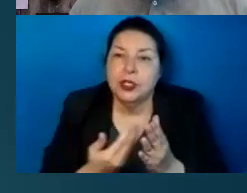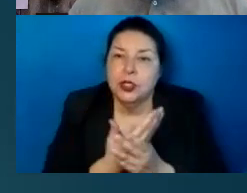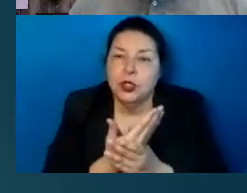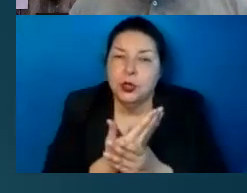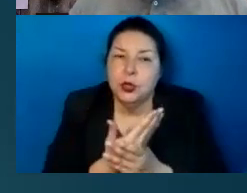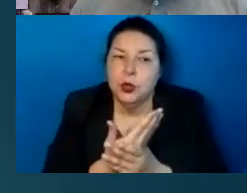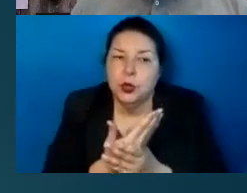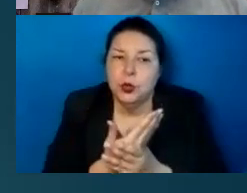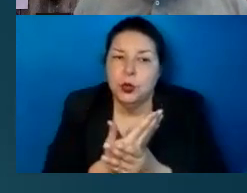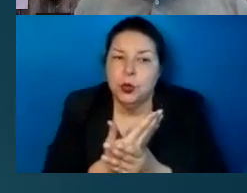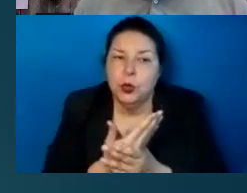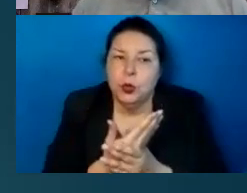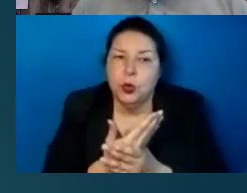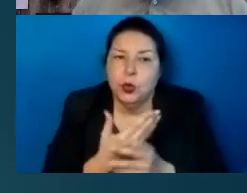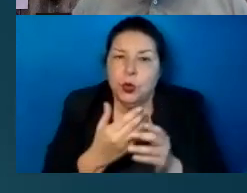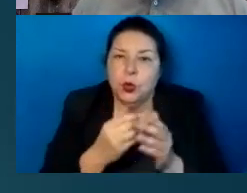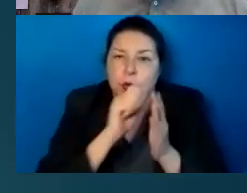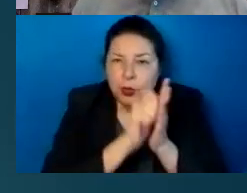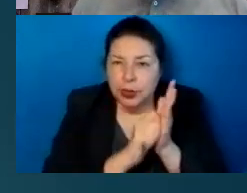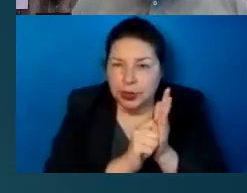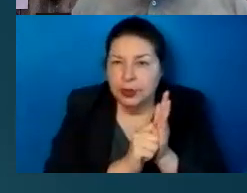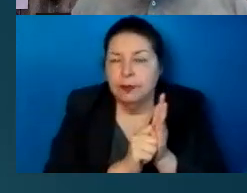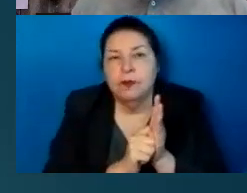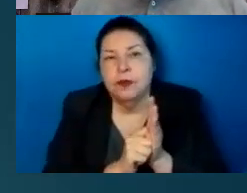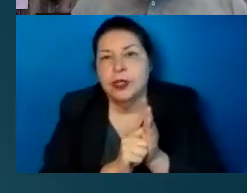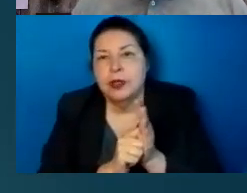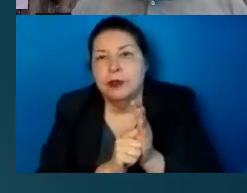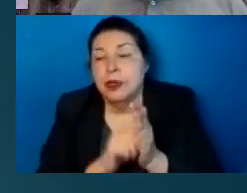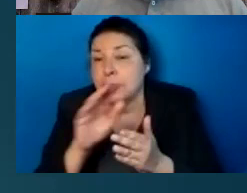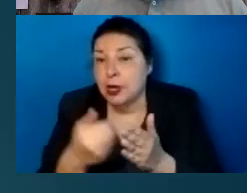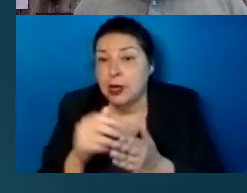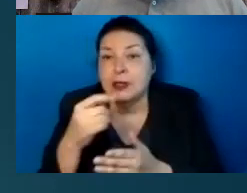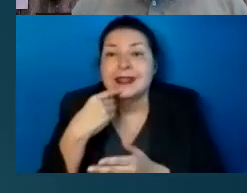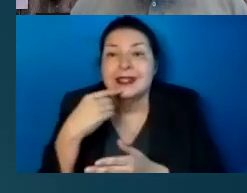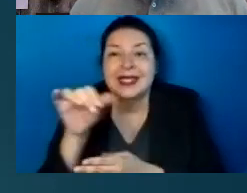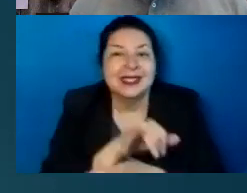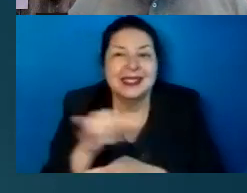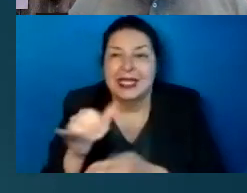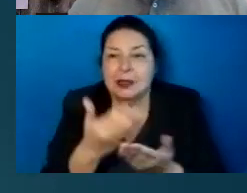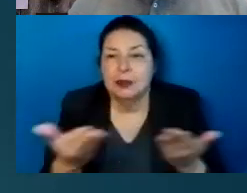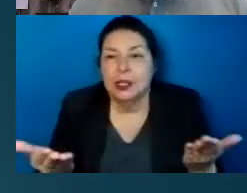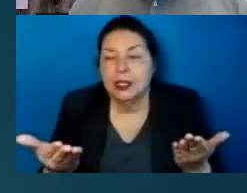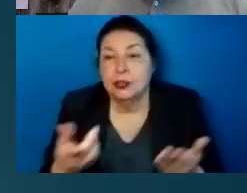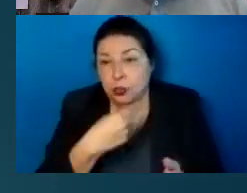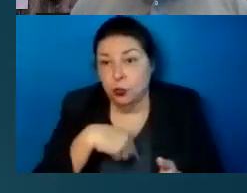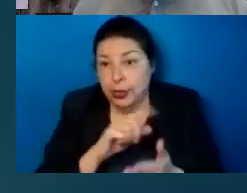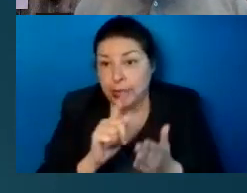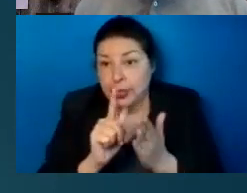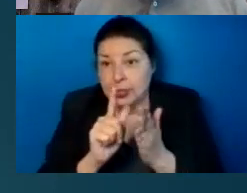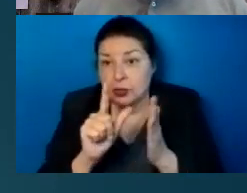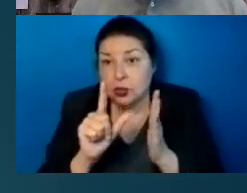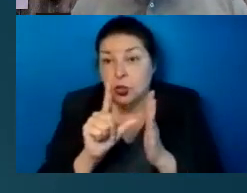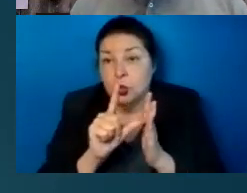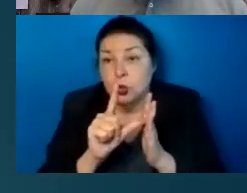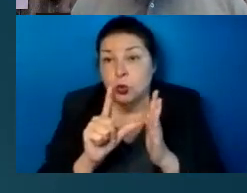new fragment of that text, they all say the same thing. So we as Lutherans